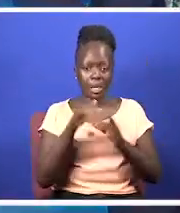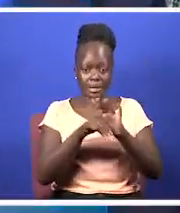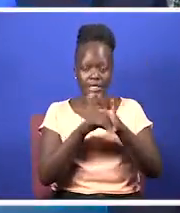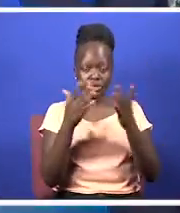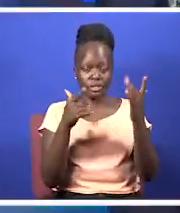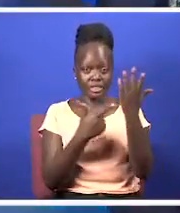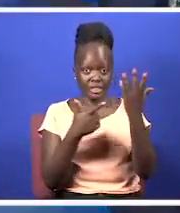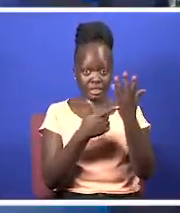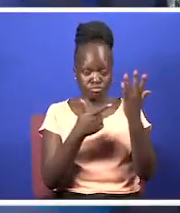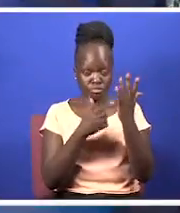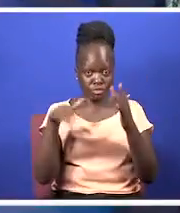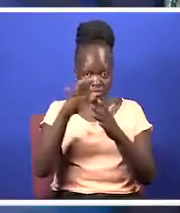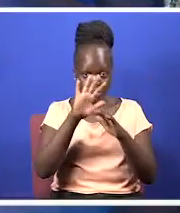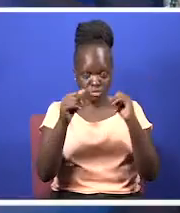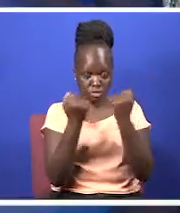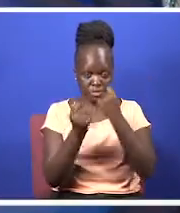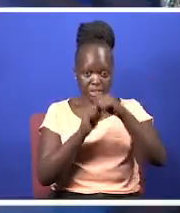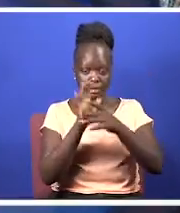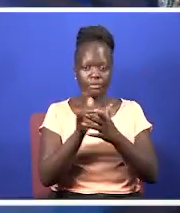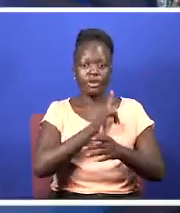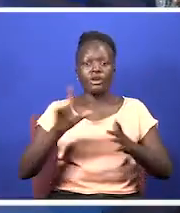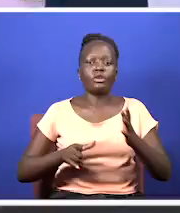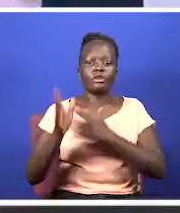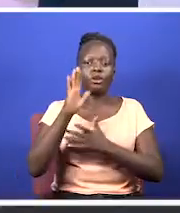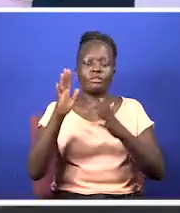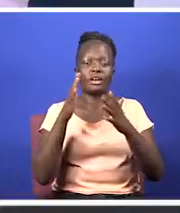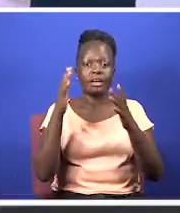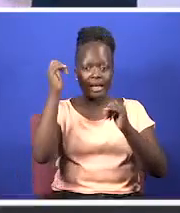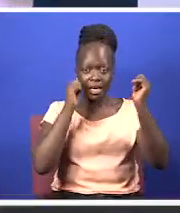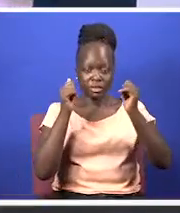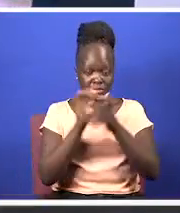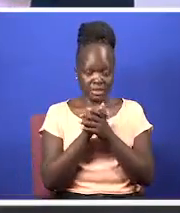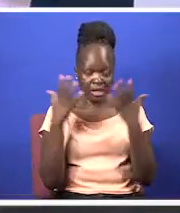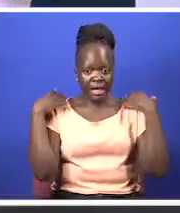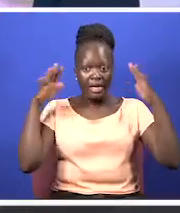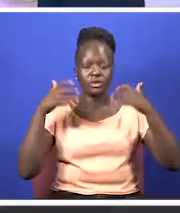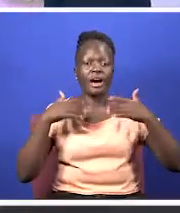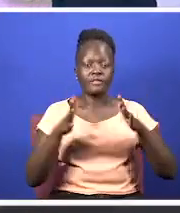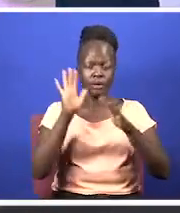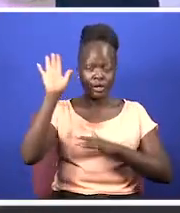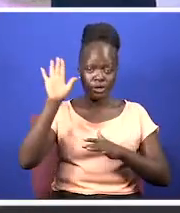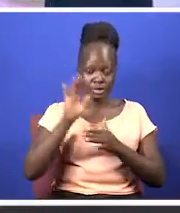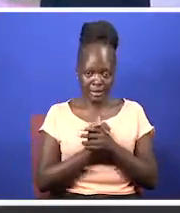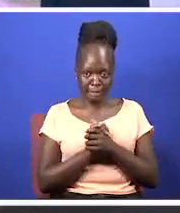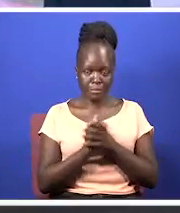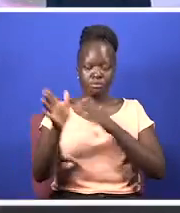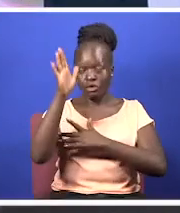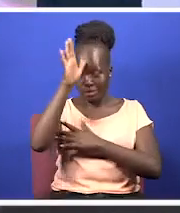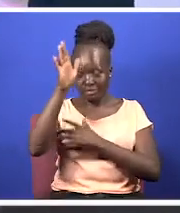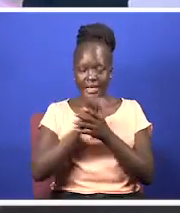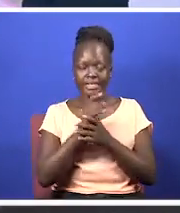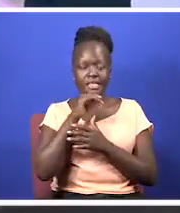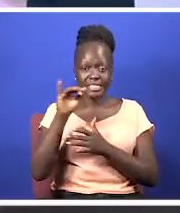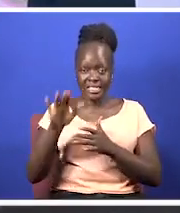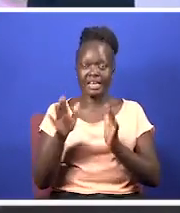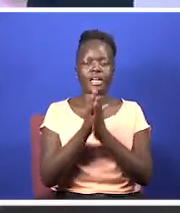digital space. Lord God of the angel armies, have your way. God the Father,